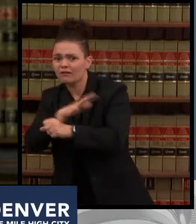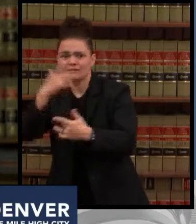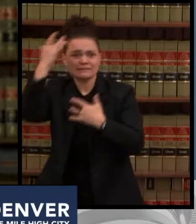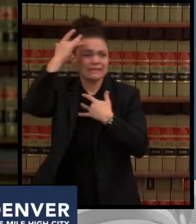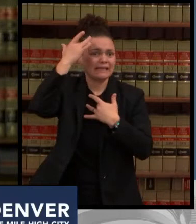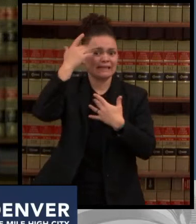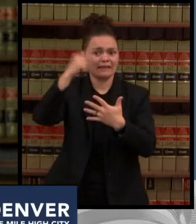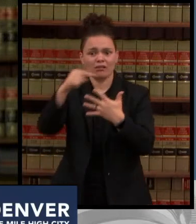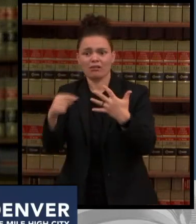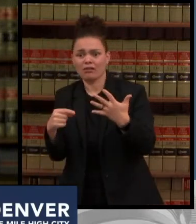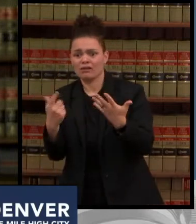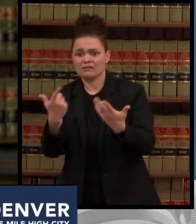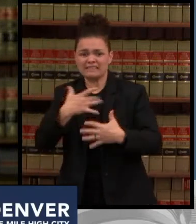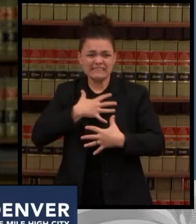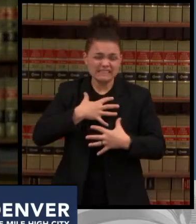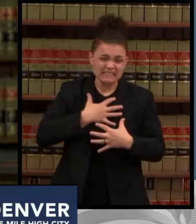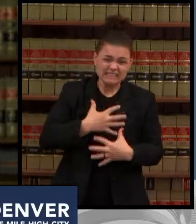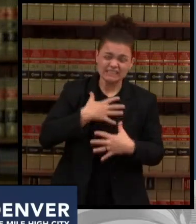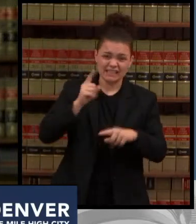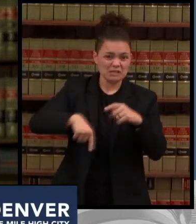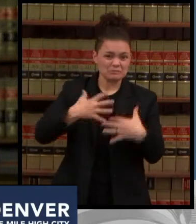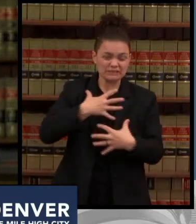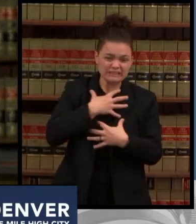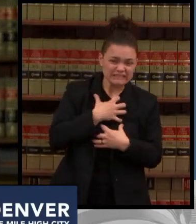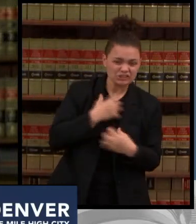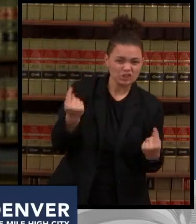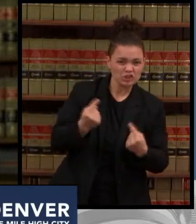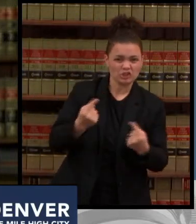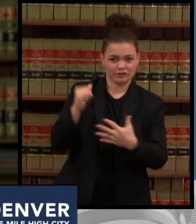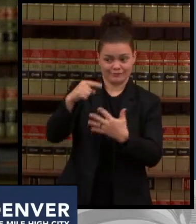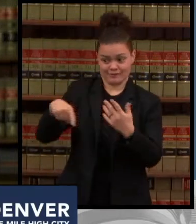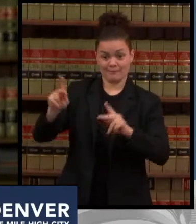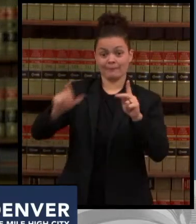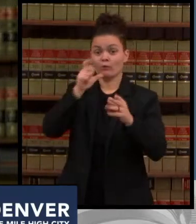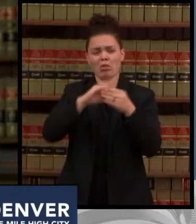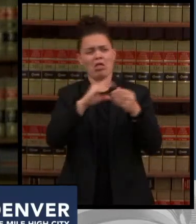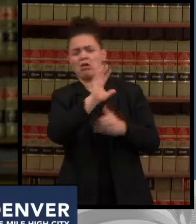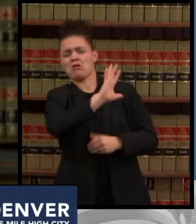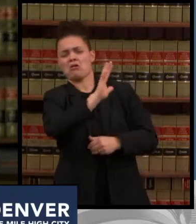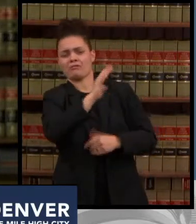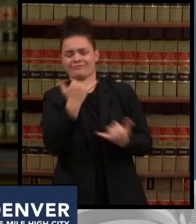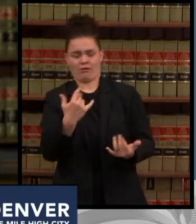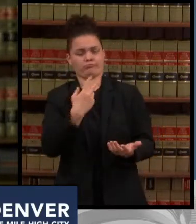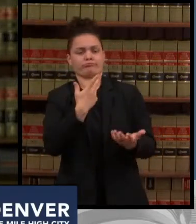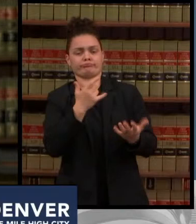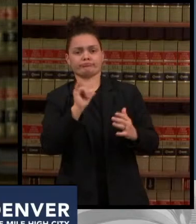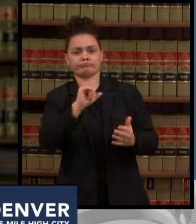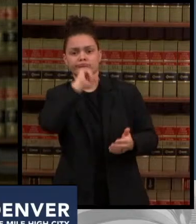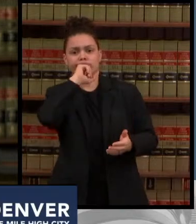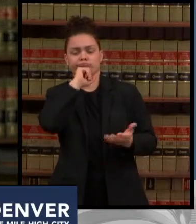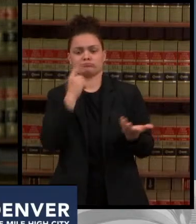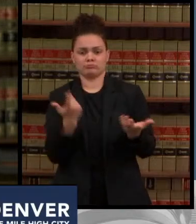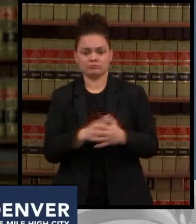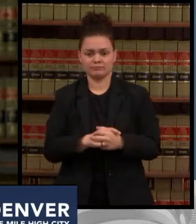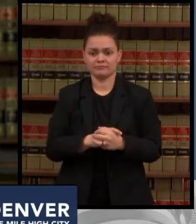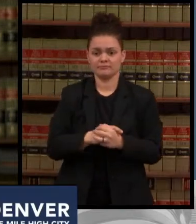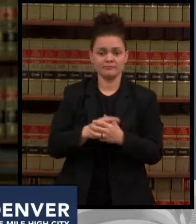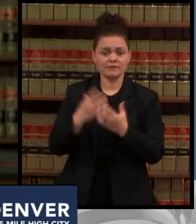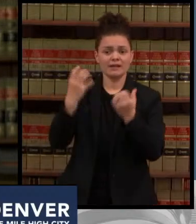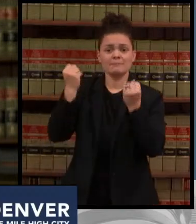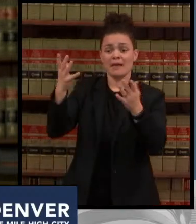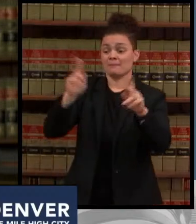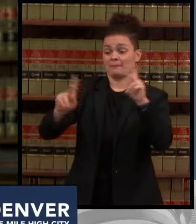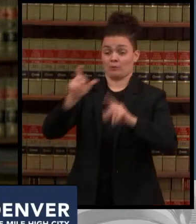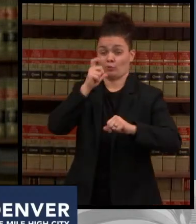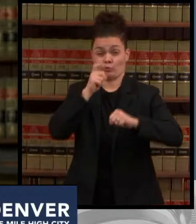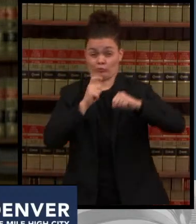difficulty breathing. So I am still hearing today from many people who are against being vaccinated